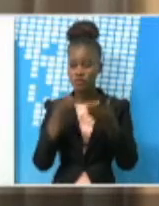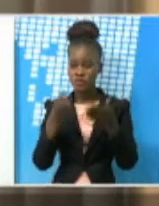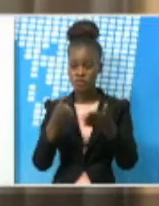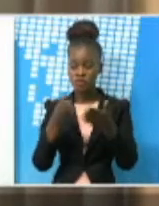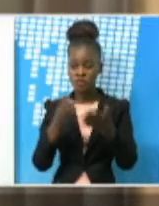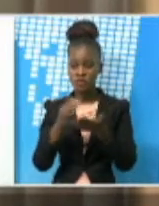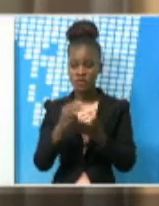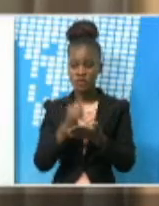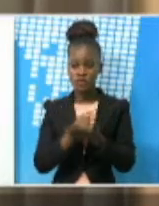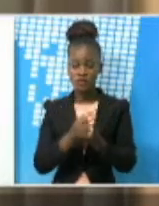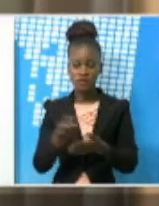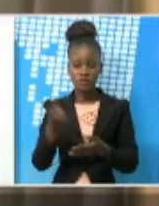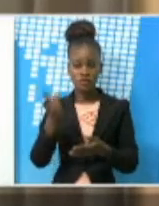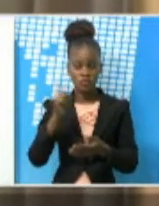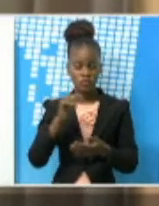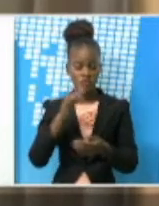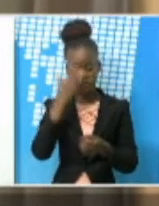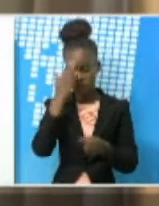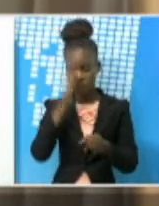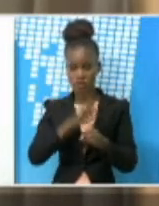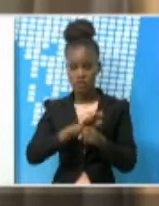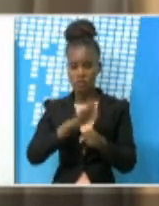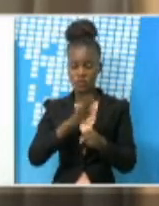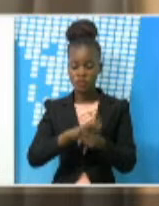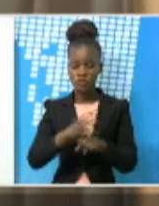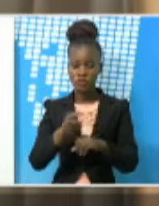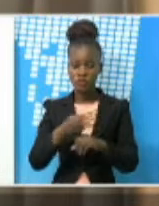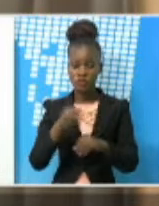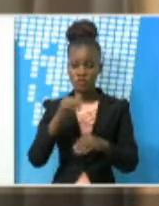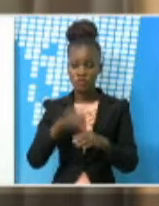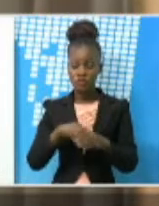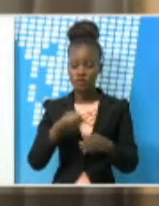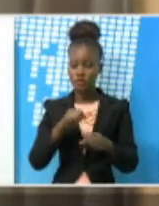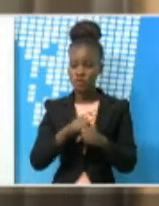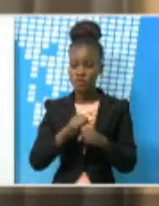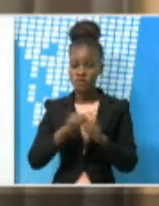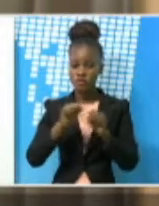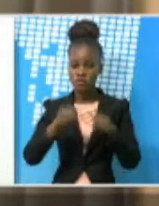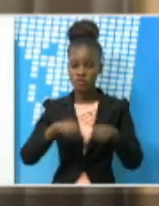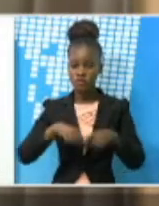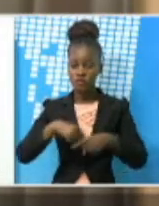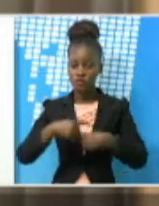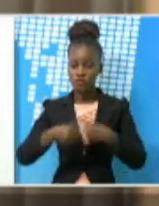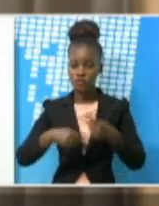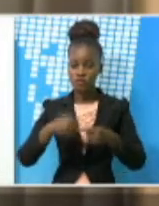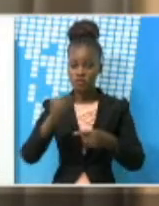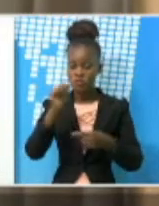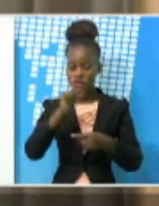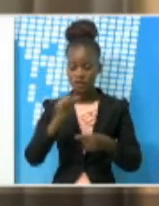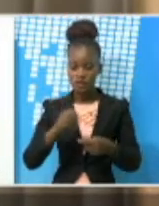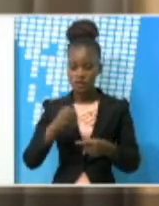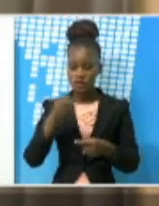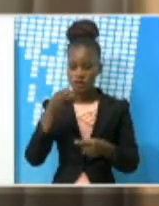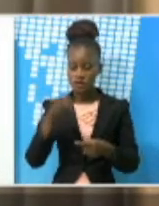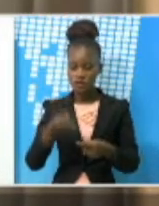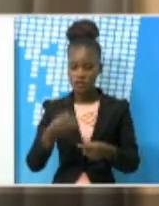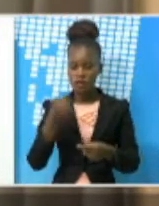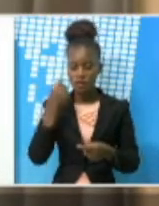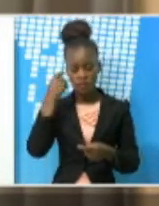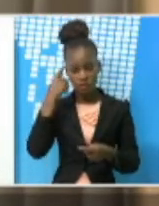we agreed, we have many ministers in the ministries and work must go on. So I know like on a Thursday for